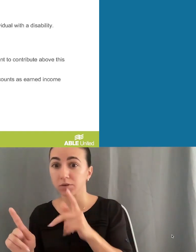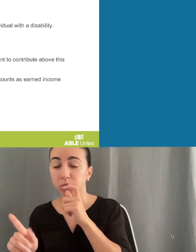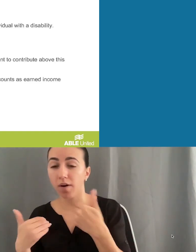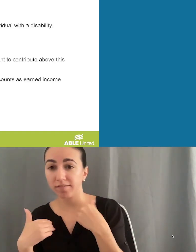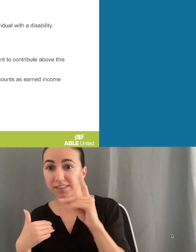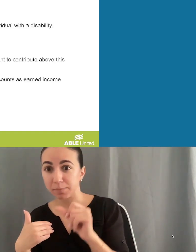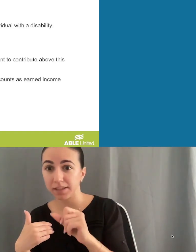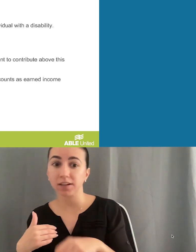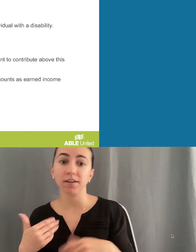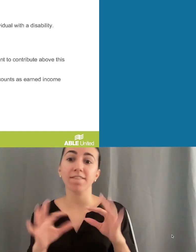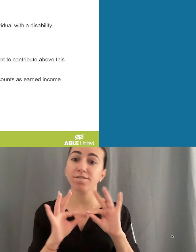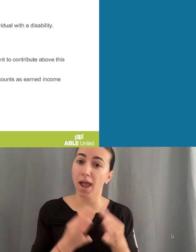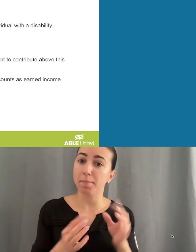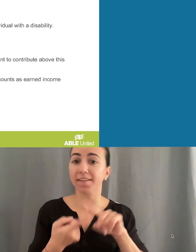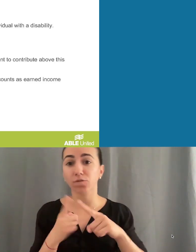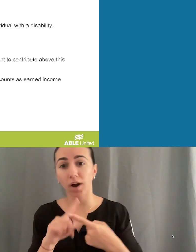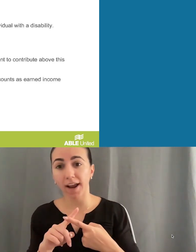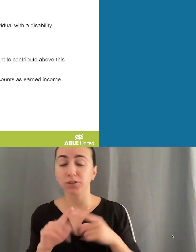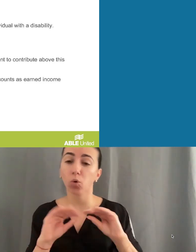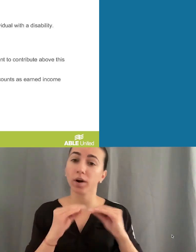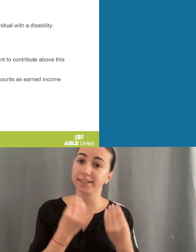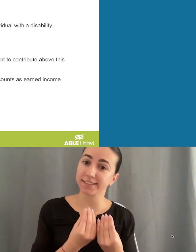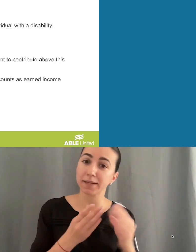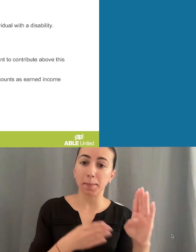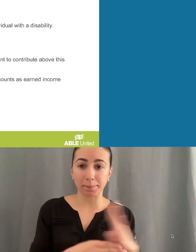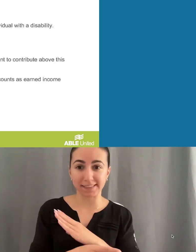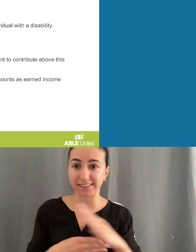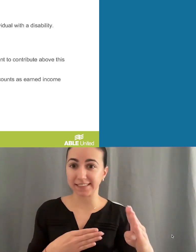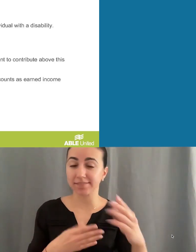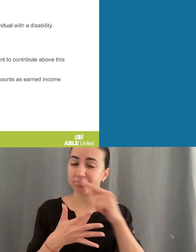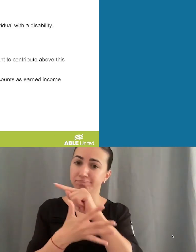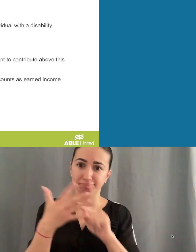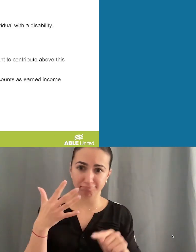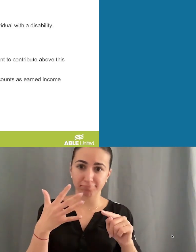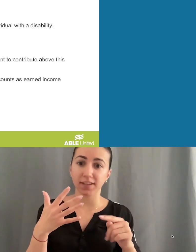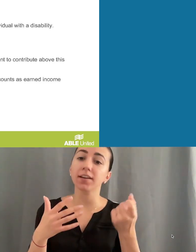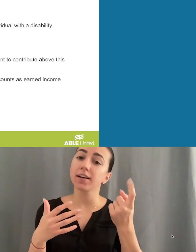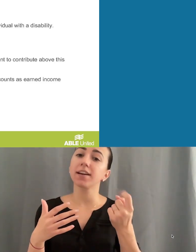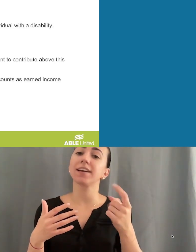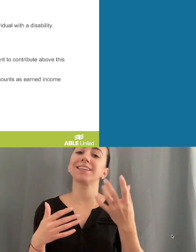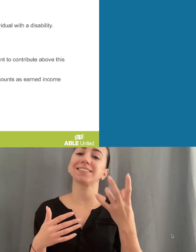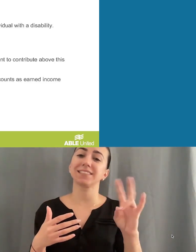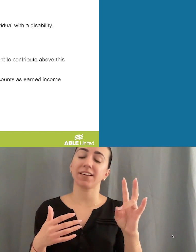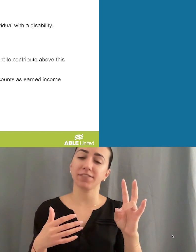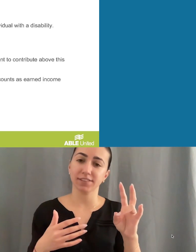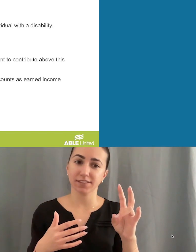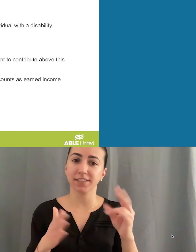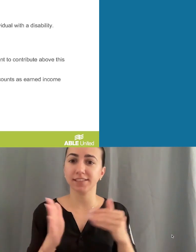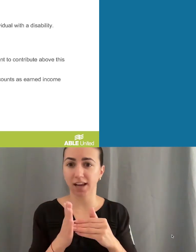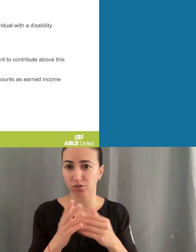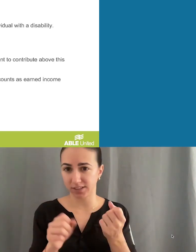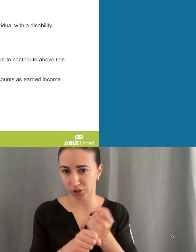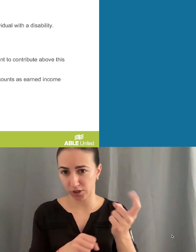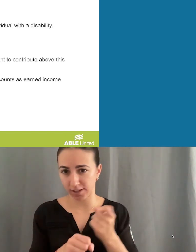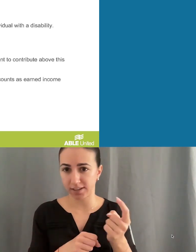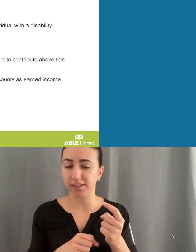they have. It could be family, friends, organizations, business. There is a limit to $17,000 per calendar year from